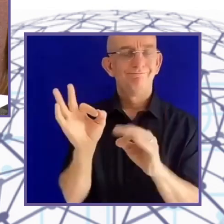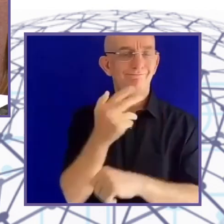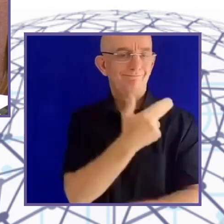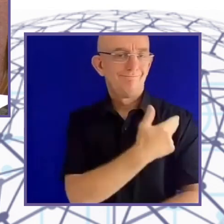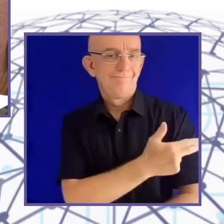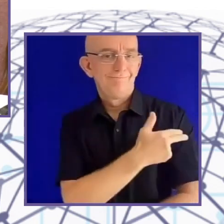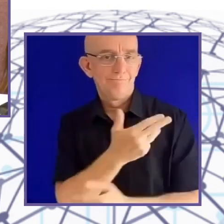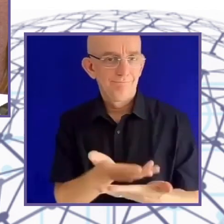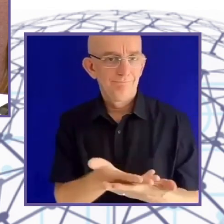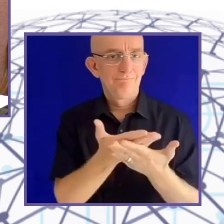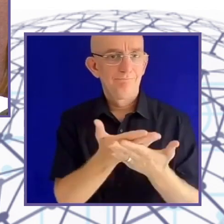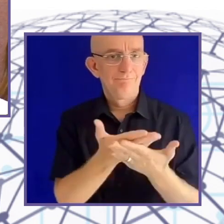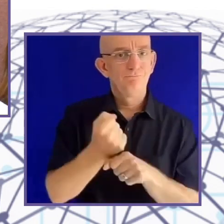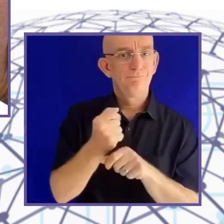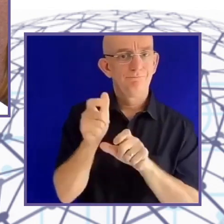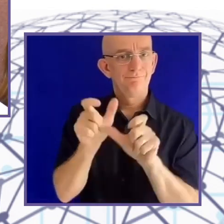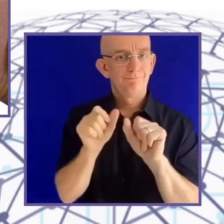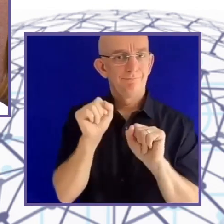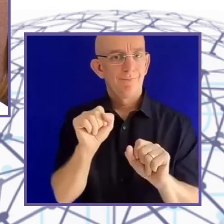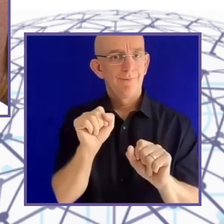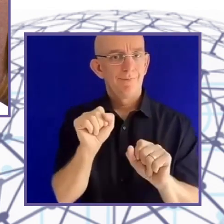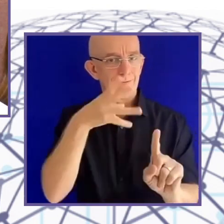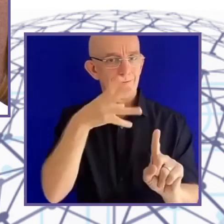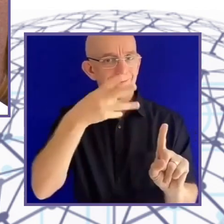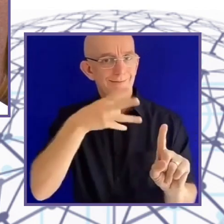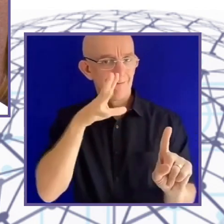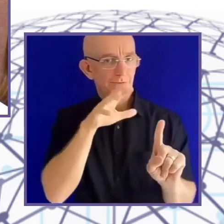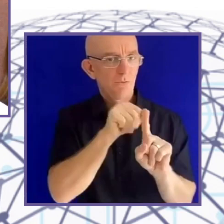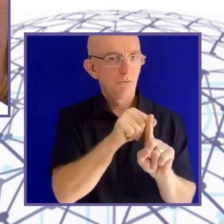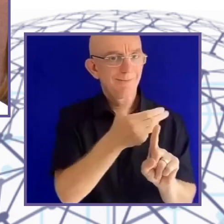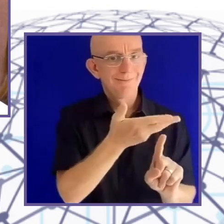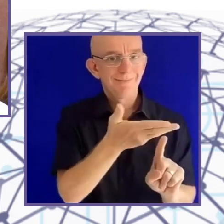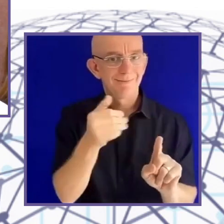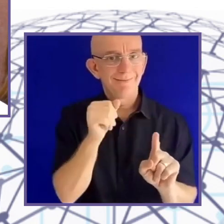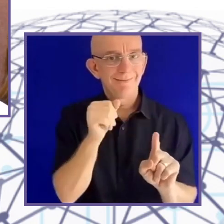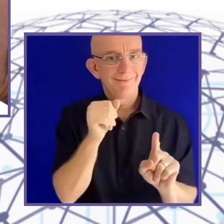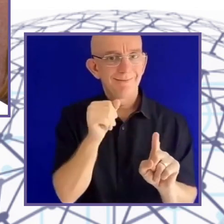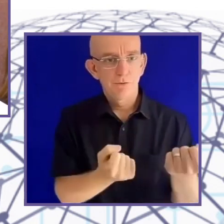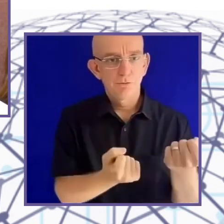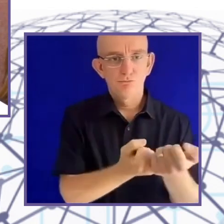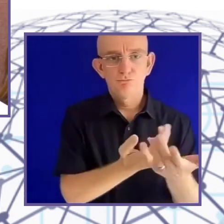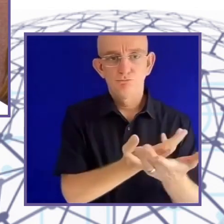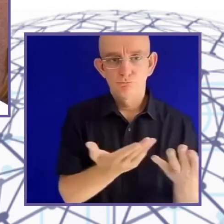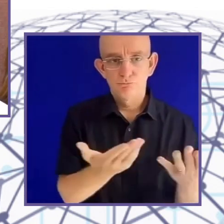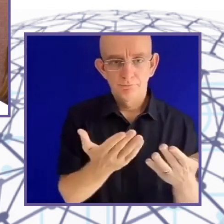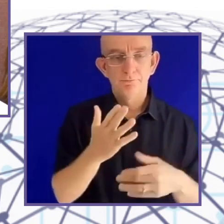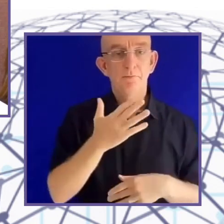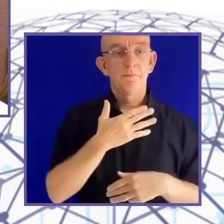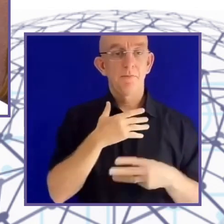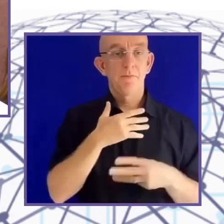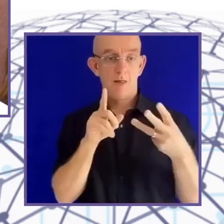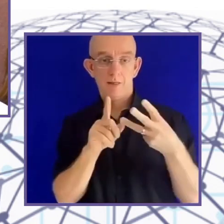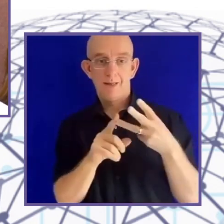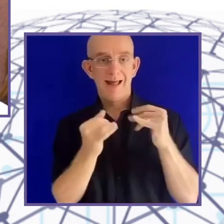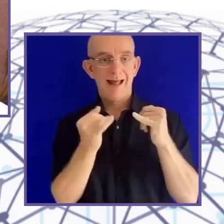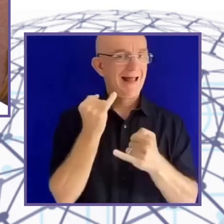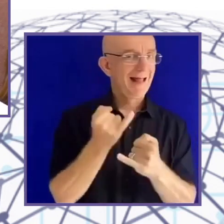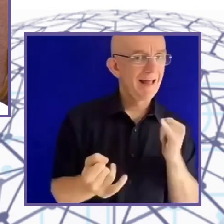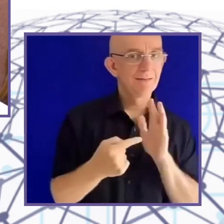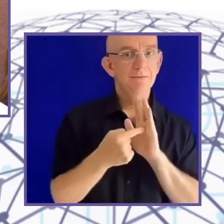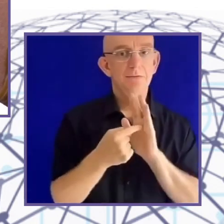of the impact of what works in relation to hearing aid concerns an organization